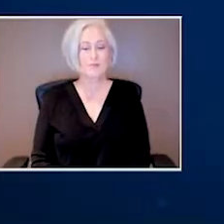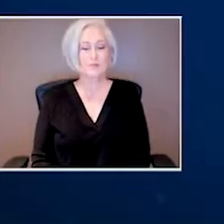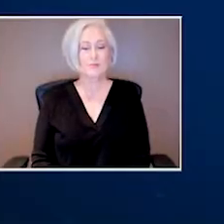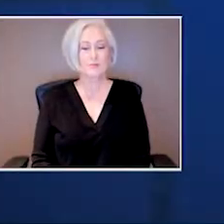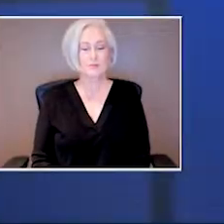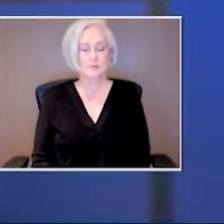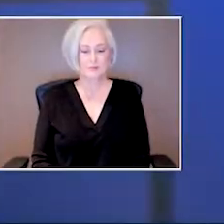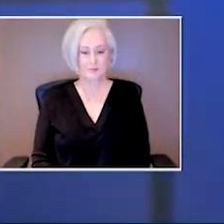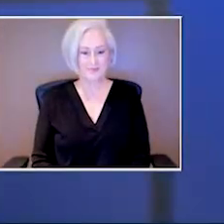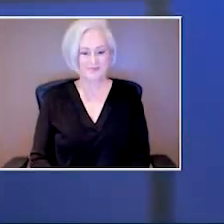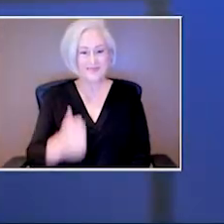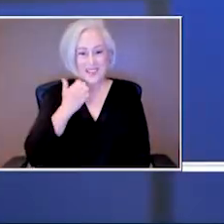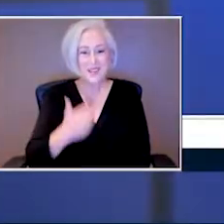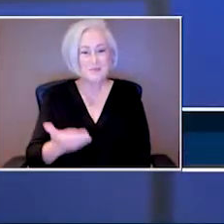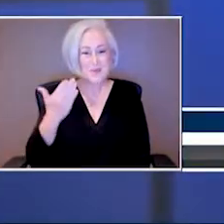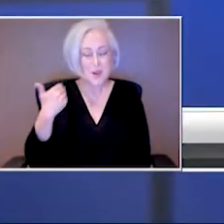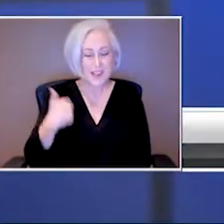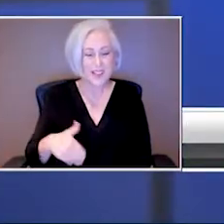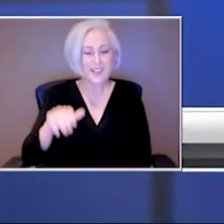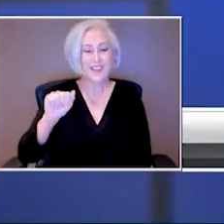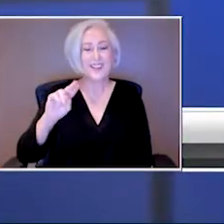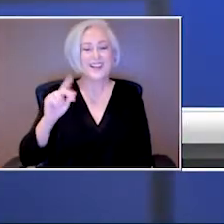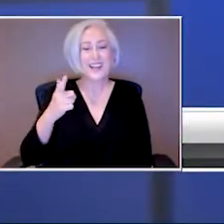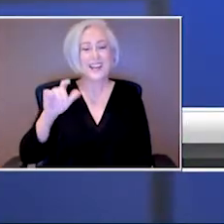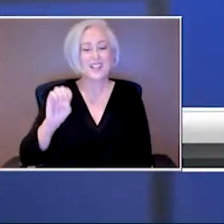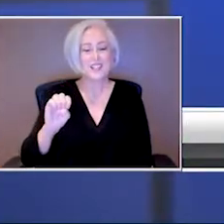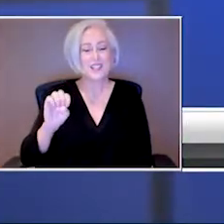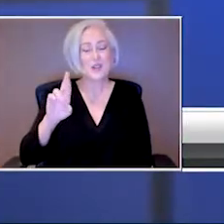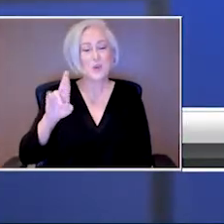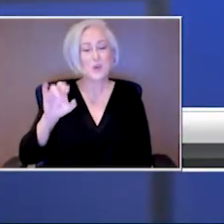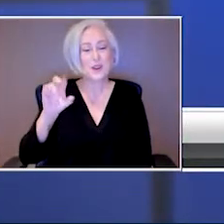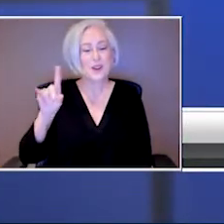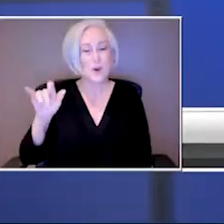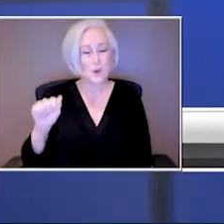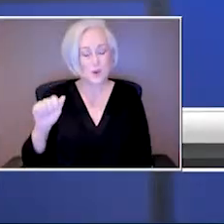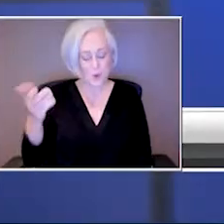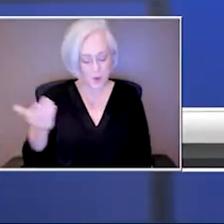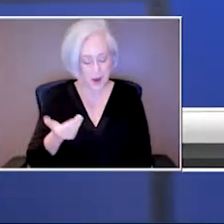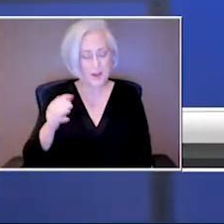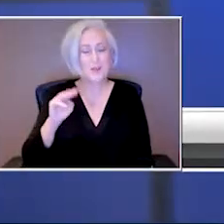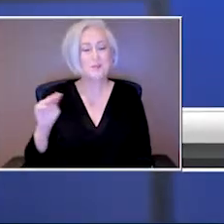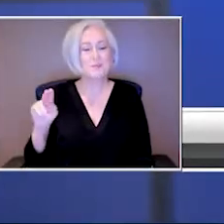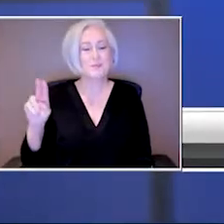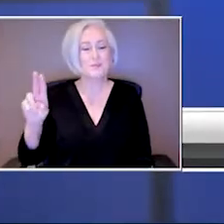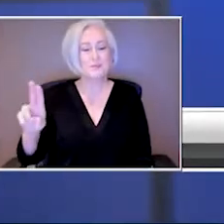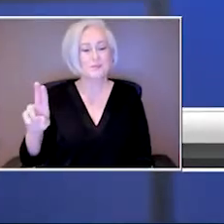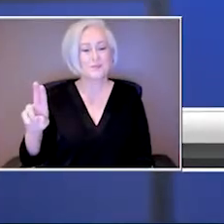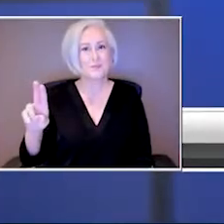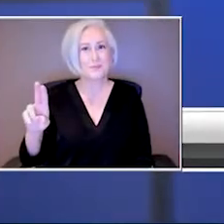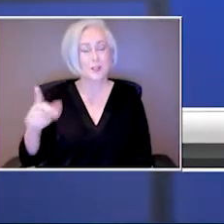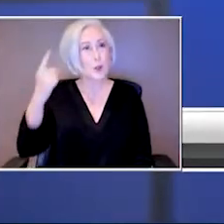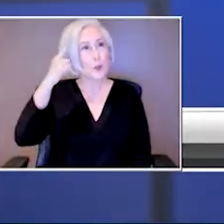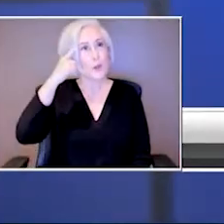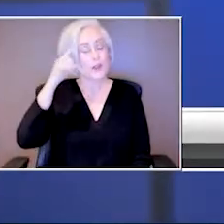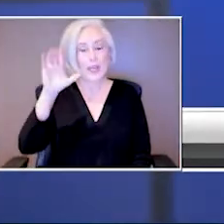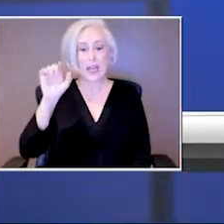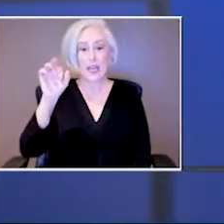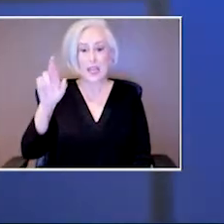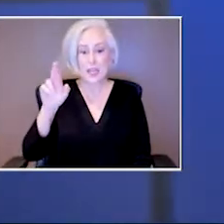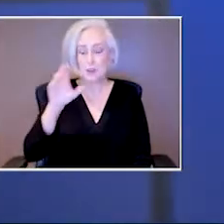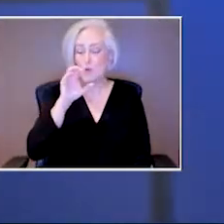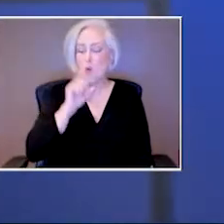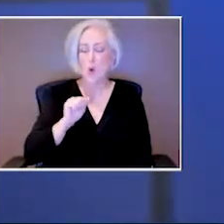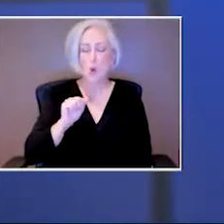Good morning, I'm Angie Riccono. Welcome to the Morning Medical Update. We tend to think of cancer as an older person's disease.